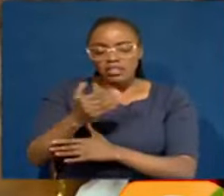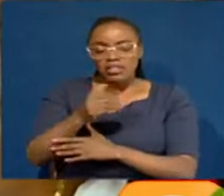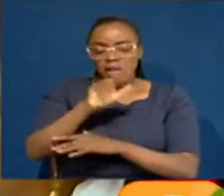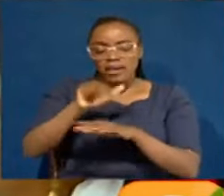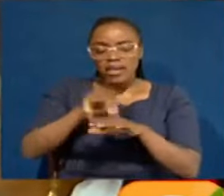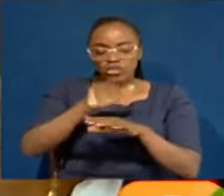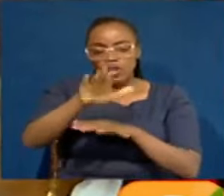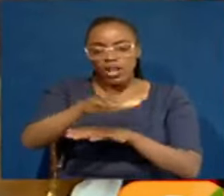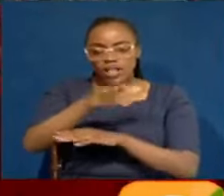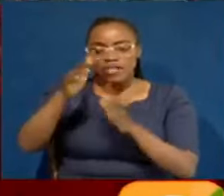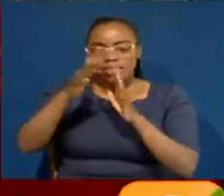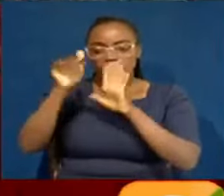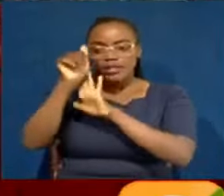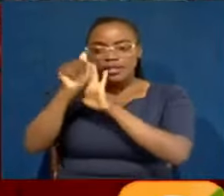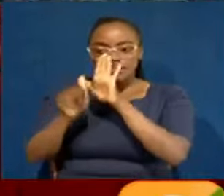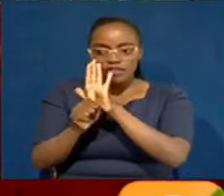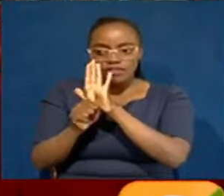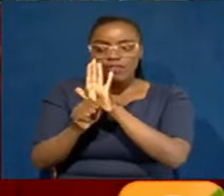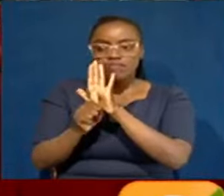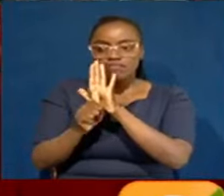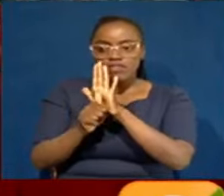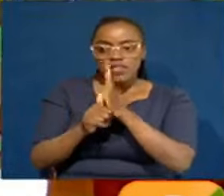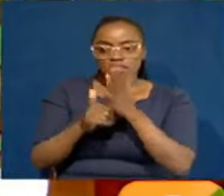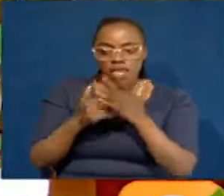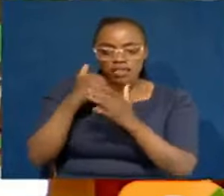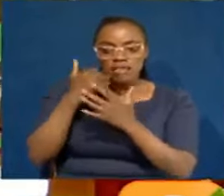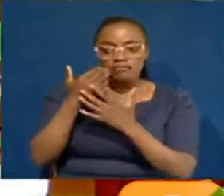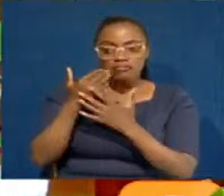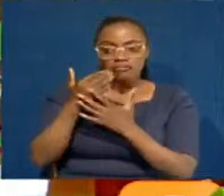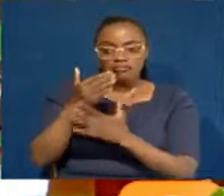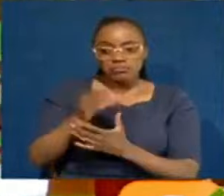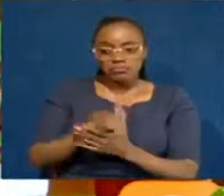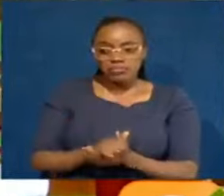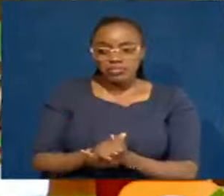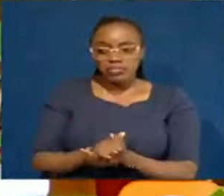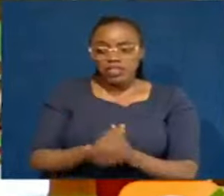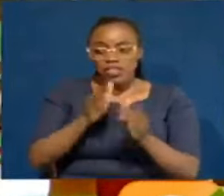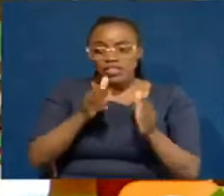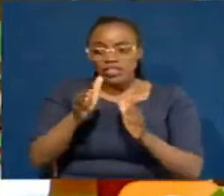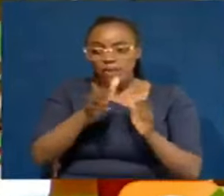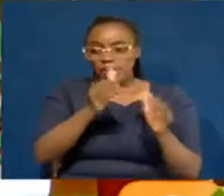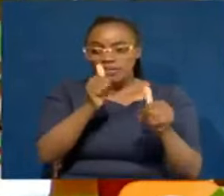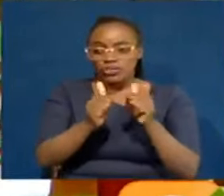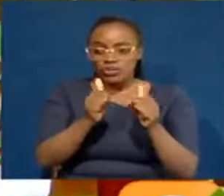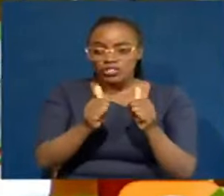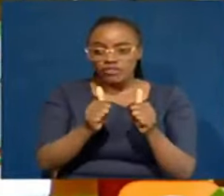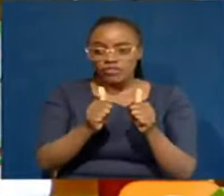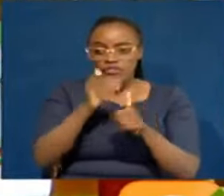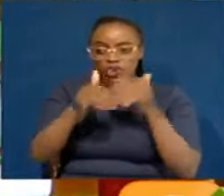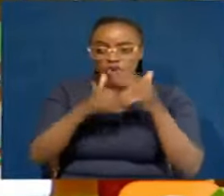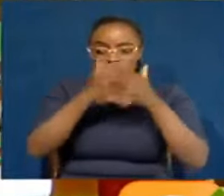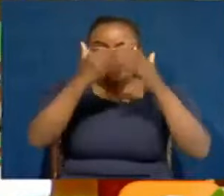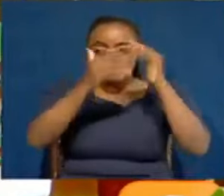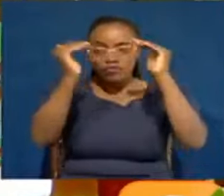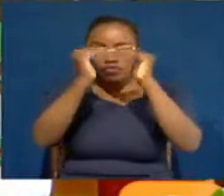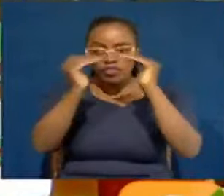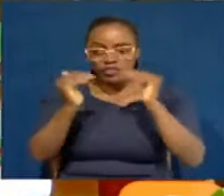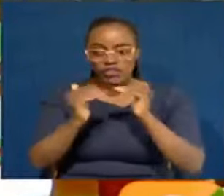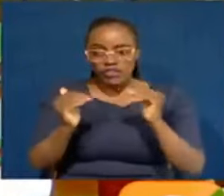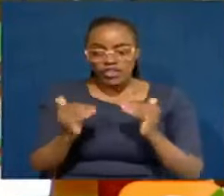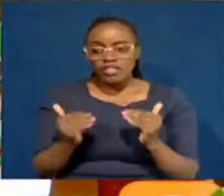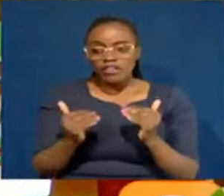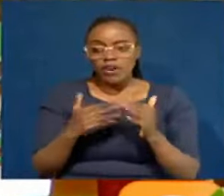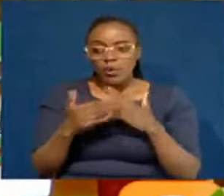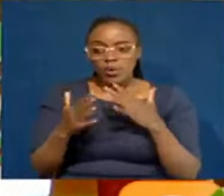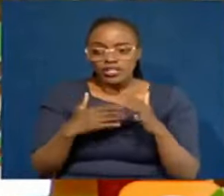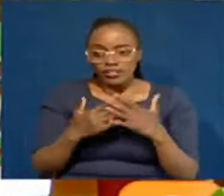House, the main agenda over Speaker Kamukunji. The methodology or all these parameters they set up are what